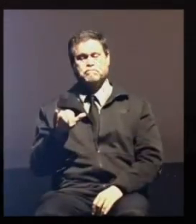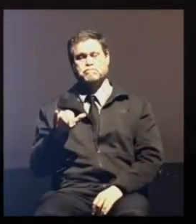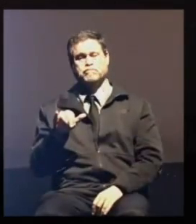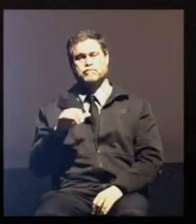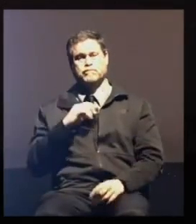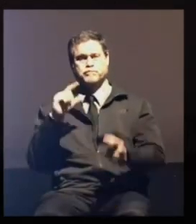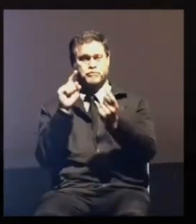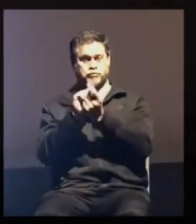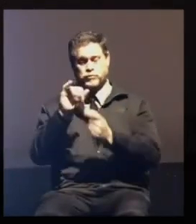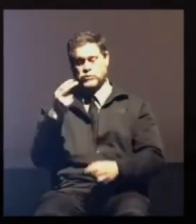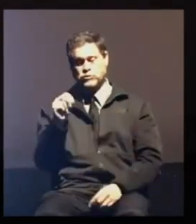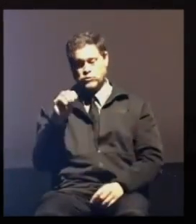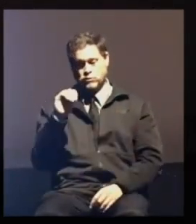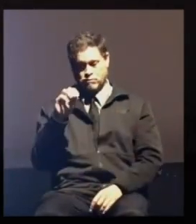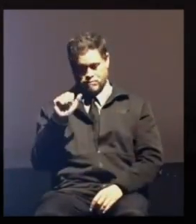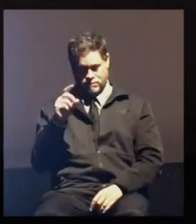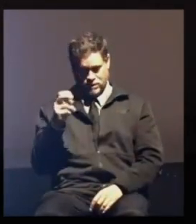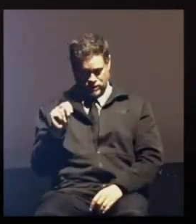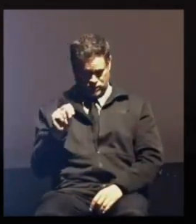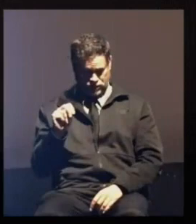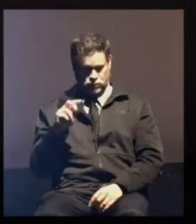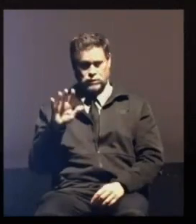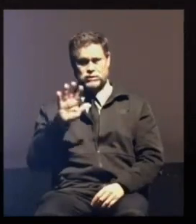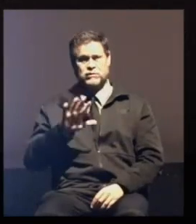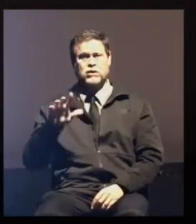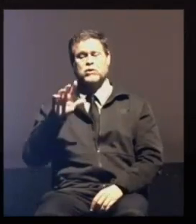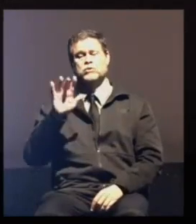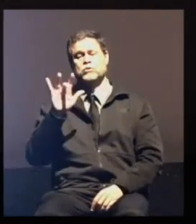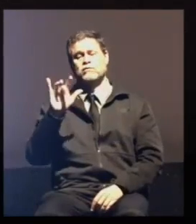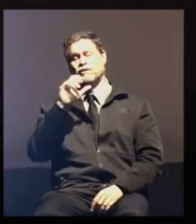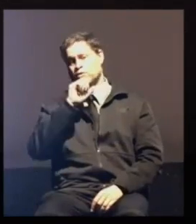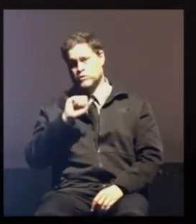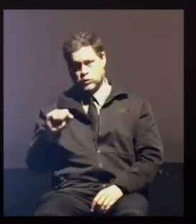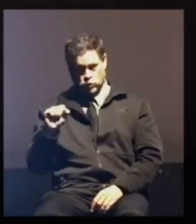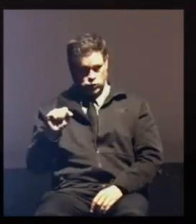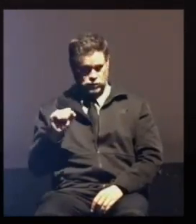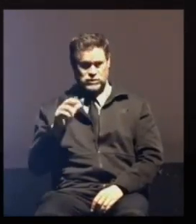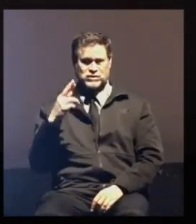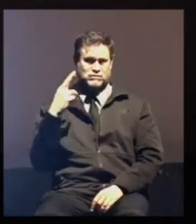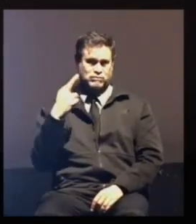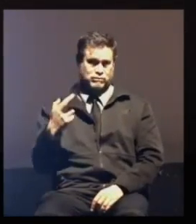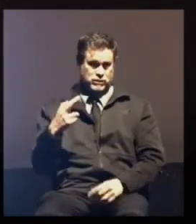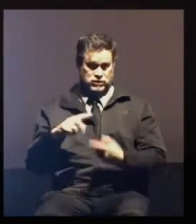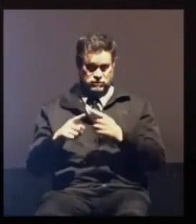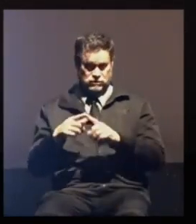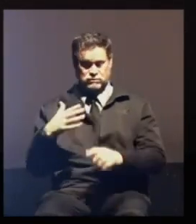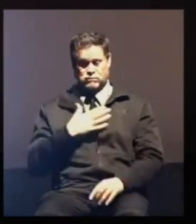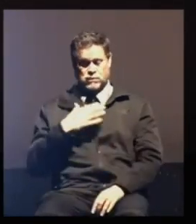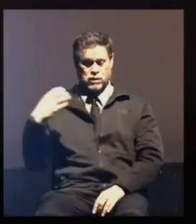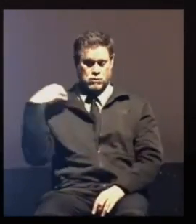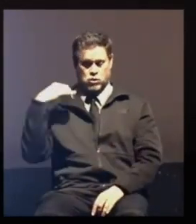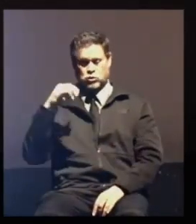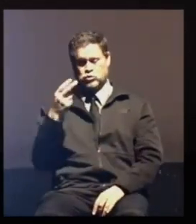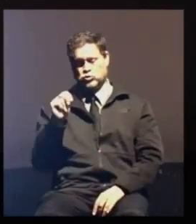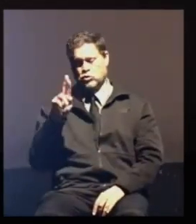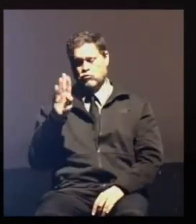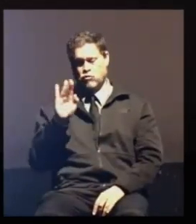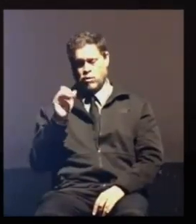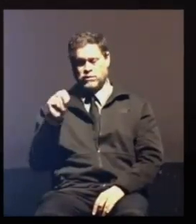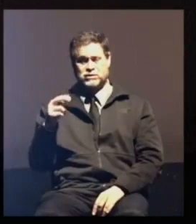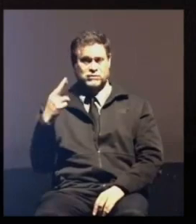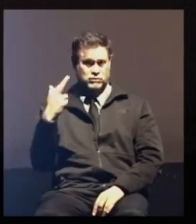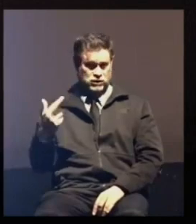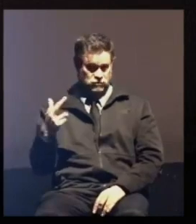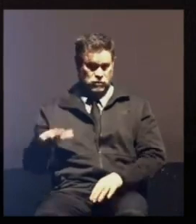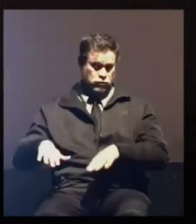I met John Madden when I was about 25 years old. His best friend was my boss, John Robinson, his best